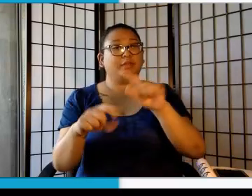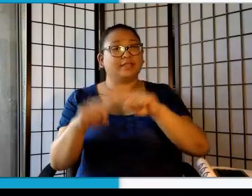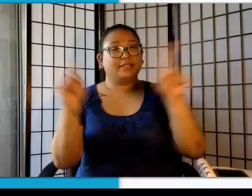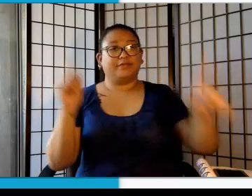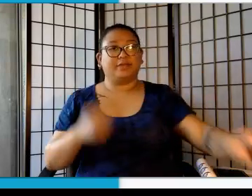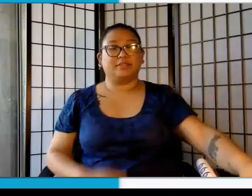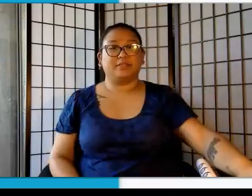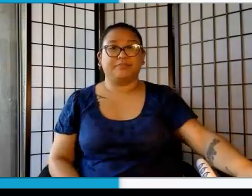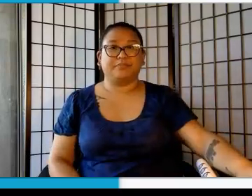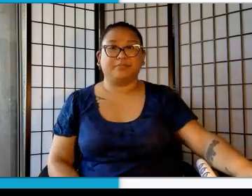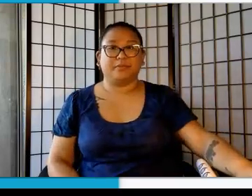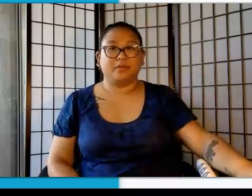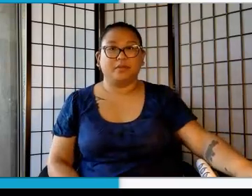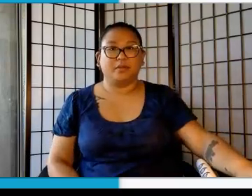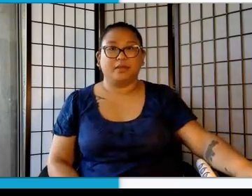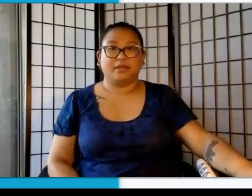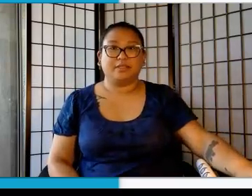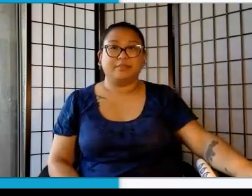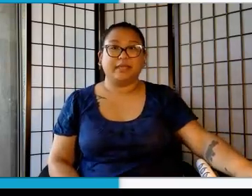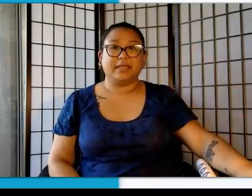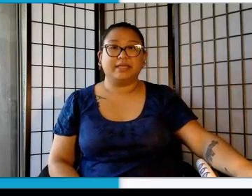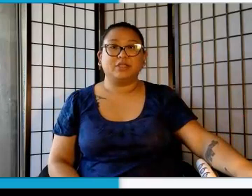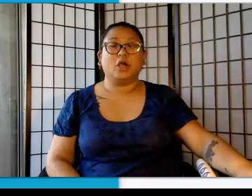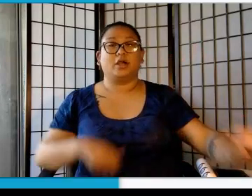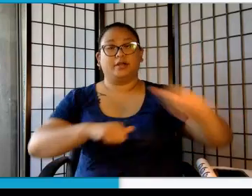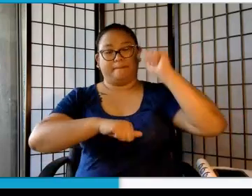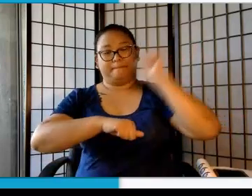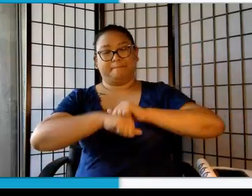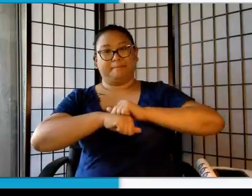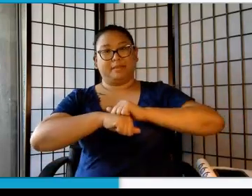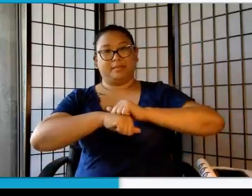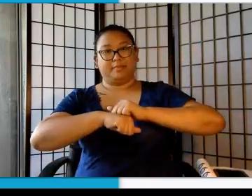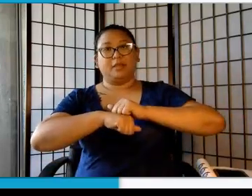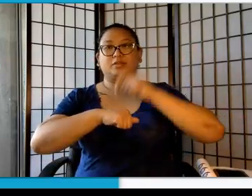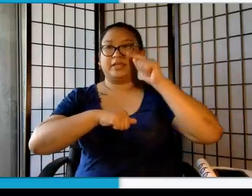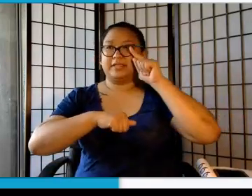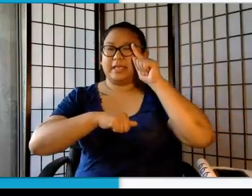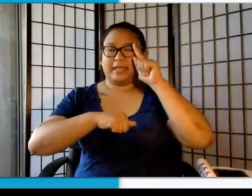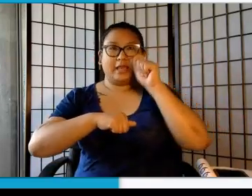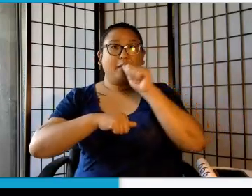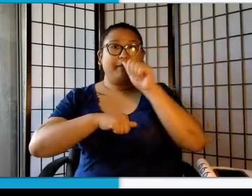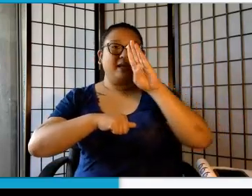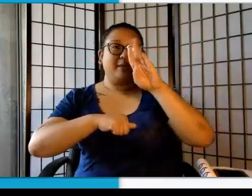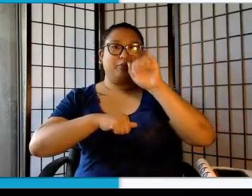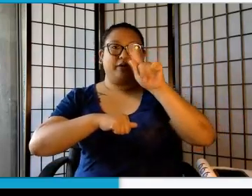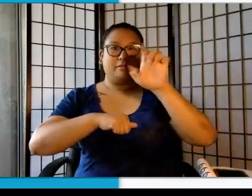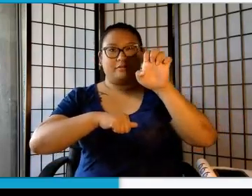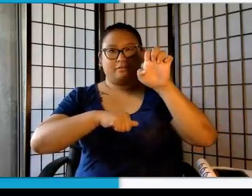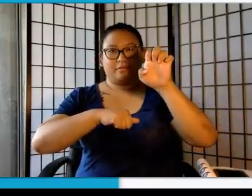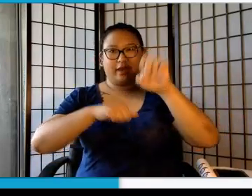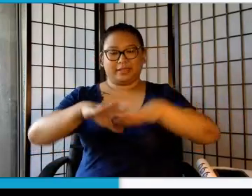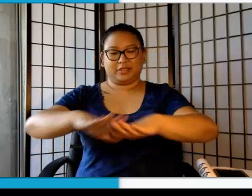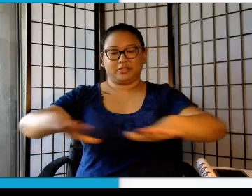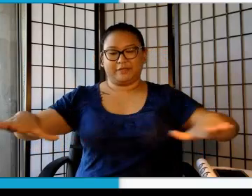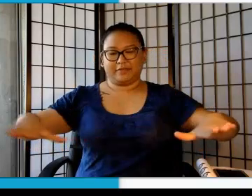Okay, so that's the difference. Something is hard. So like, let's say like peanut